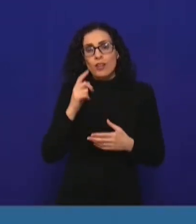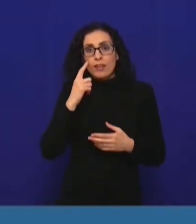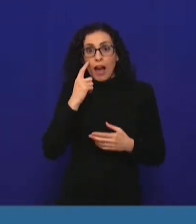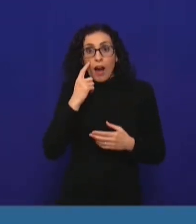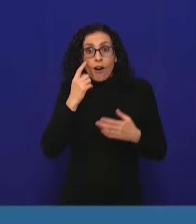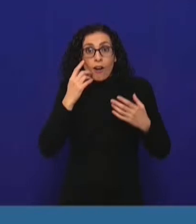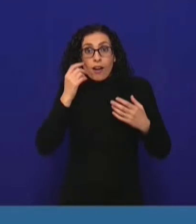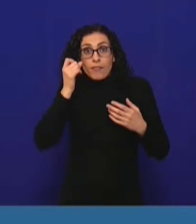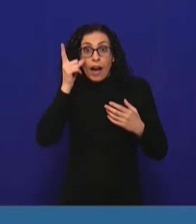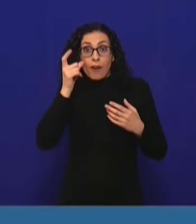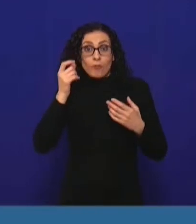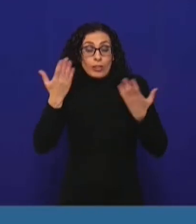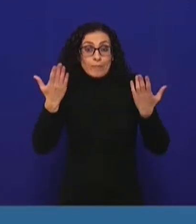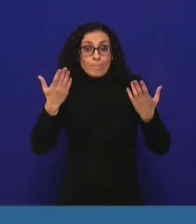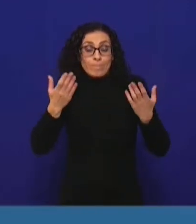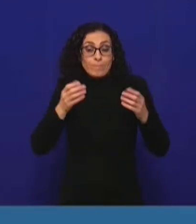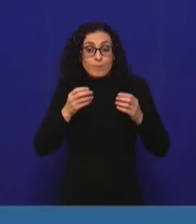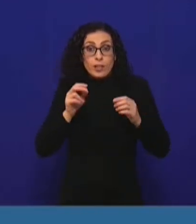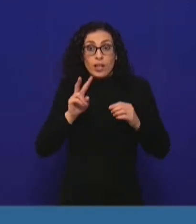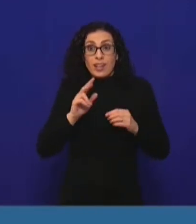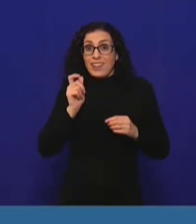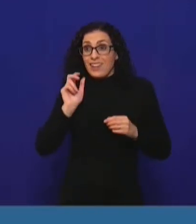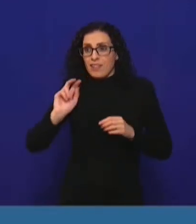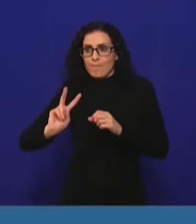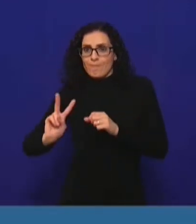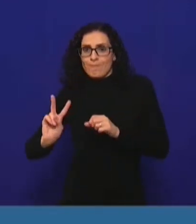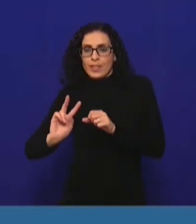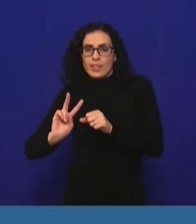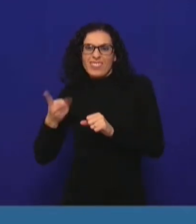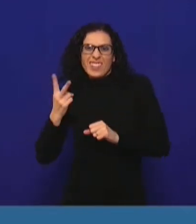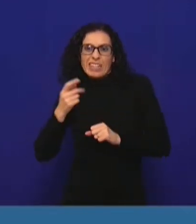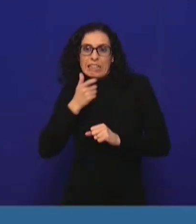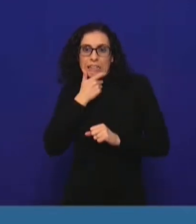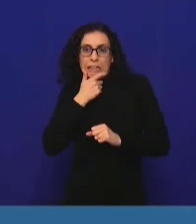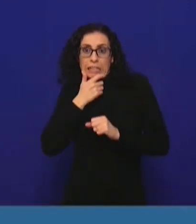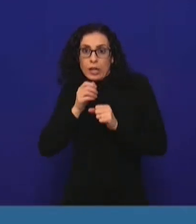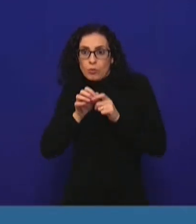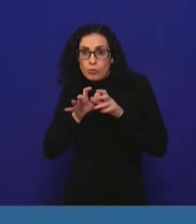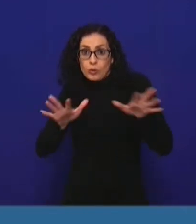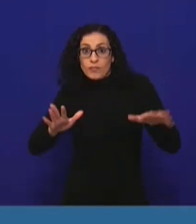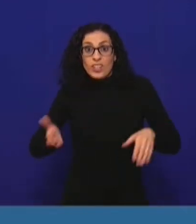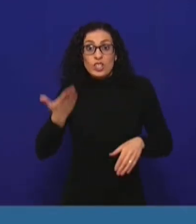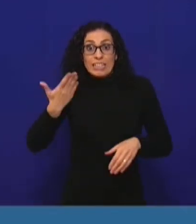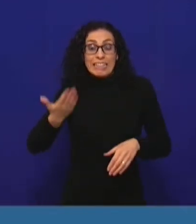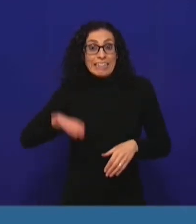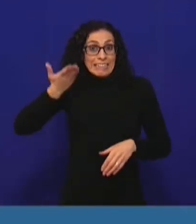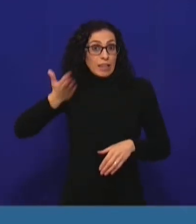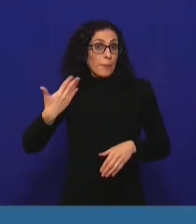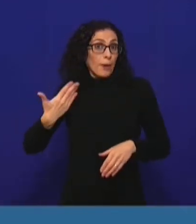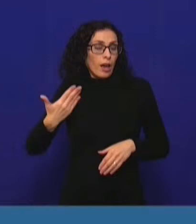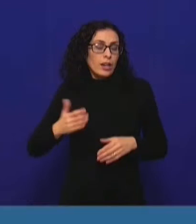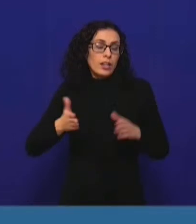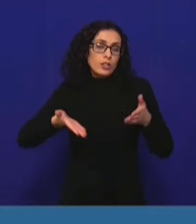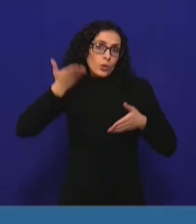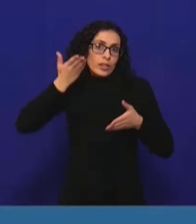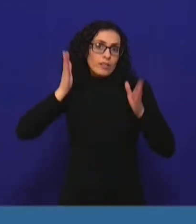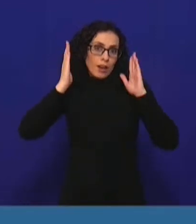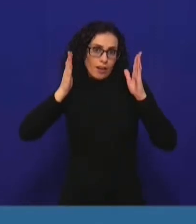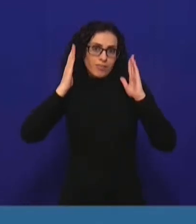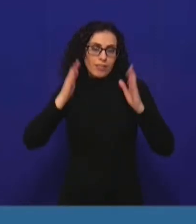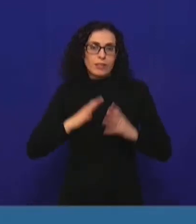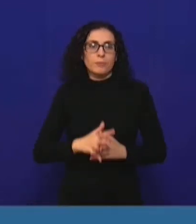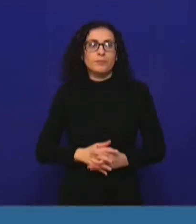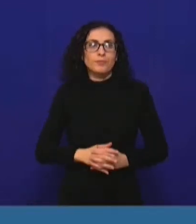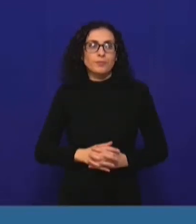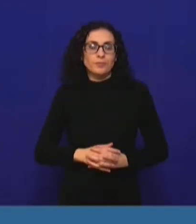variant jinfirex iktar mill-tip ta' COVID li konna nafu qabel, hemmhekk irridu noqogħdu iktar attenti. Iva qed